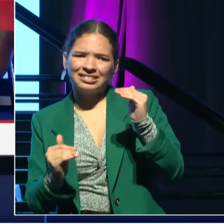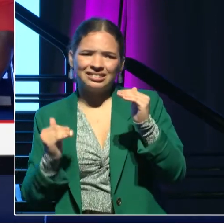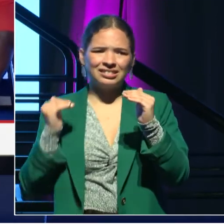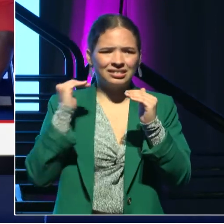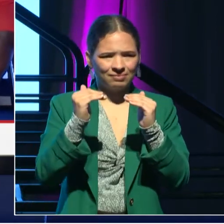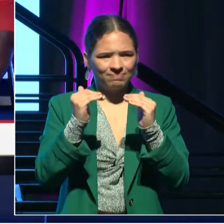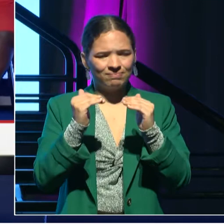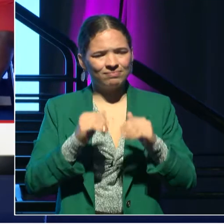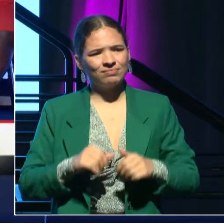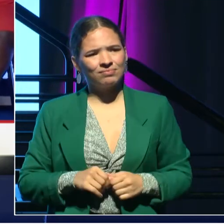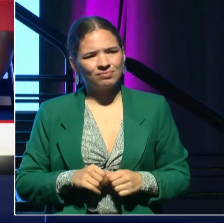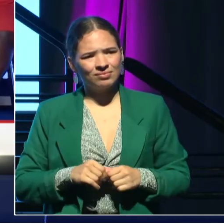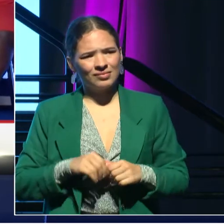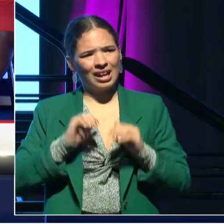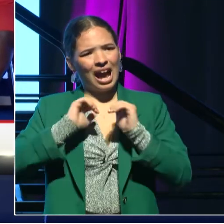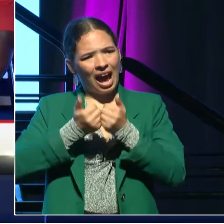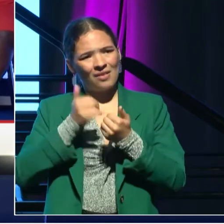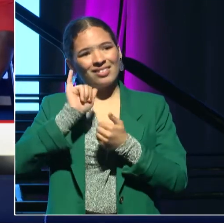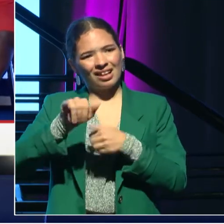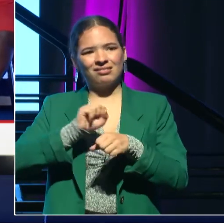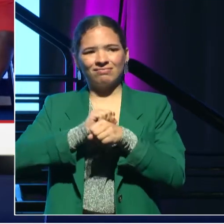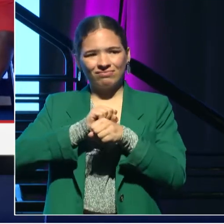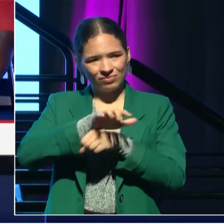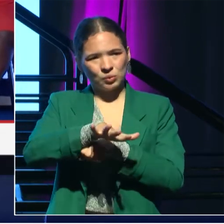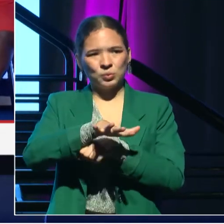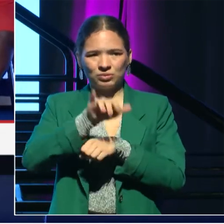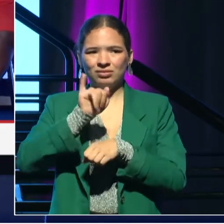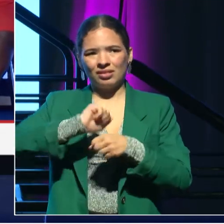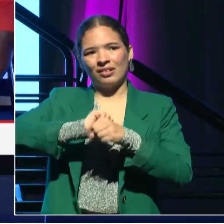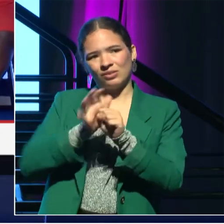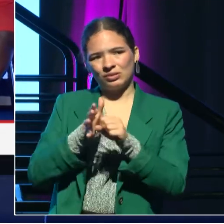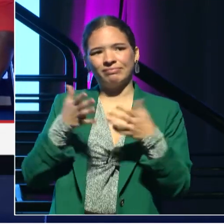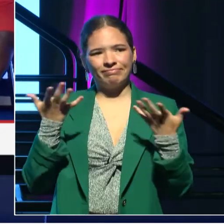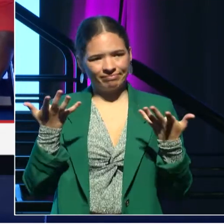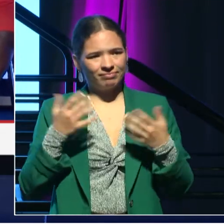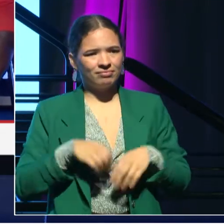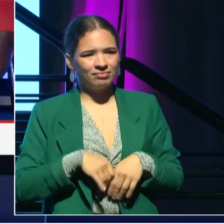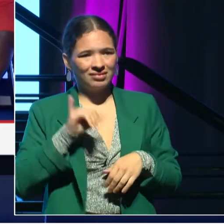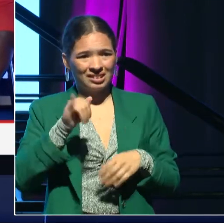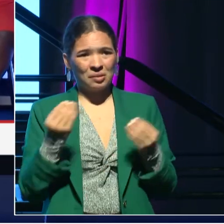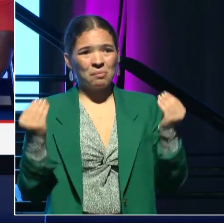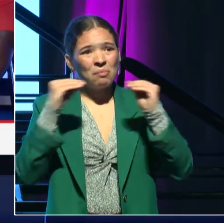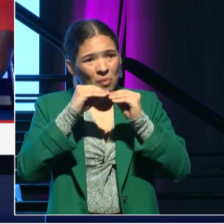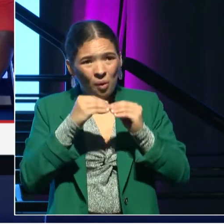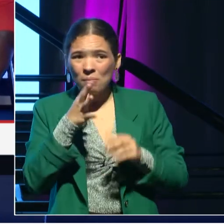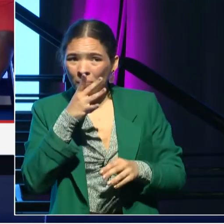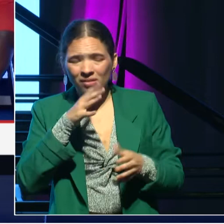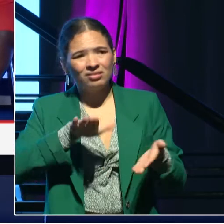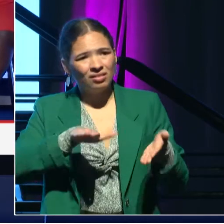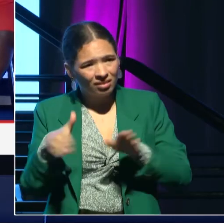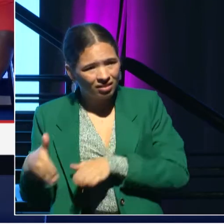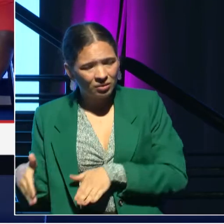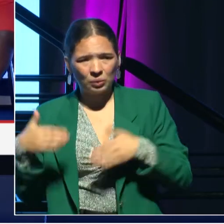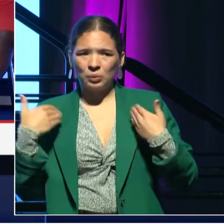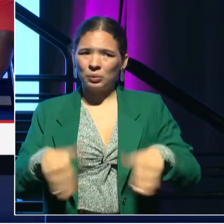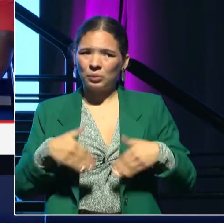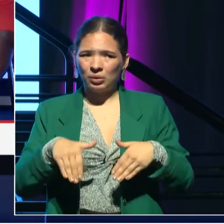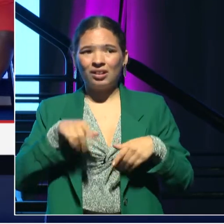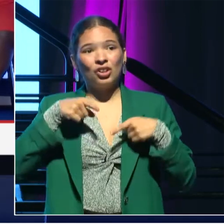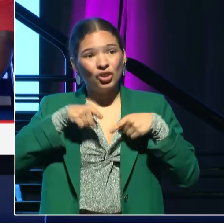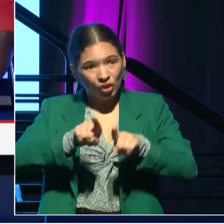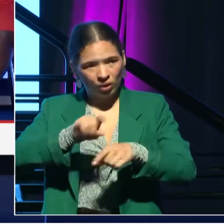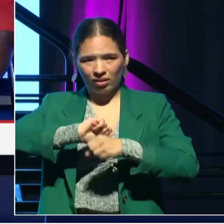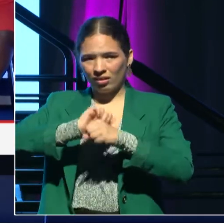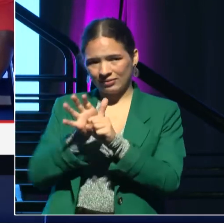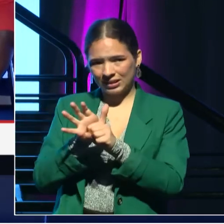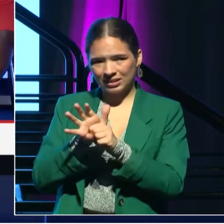pandemic really, really had a bad impact on us. We also saw an increase in maternal death during the pandemic. The rates increased. The latest data that we have available